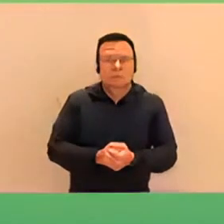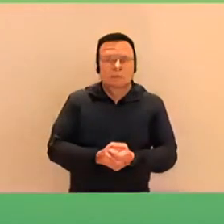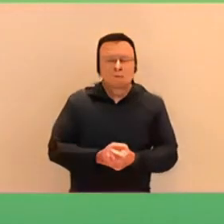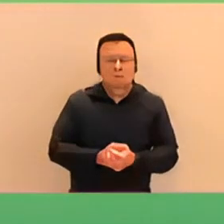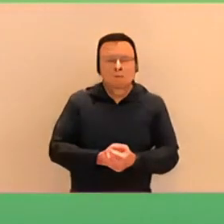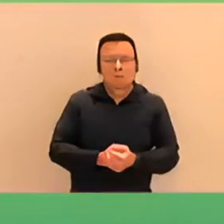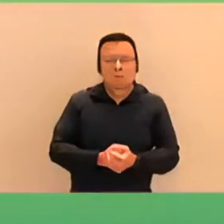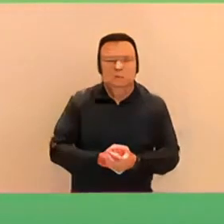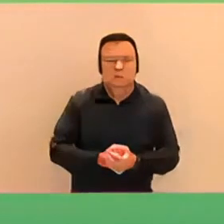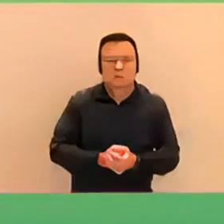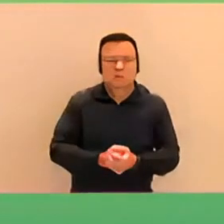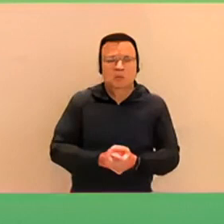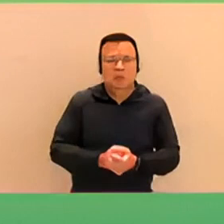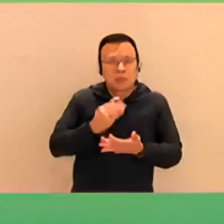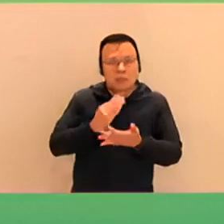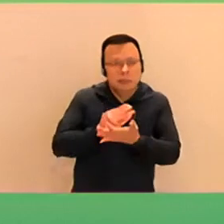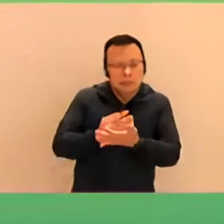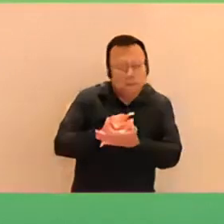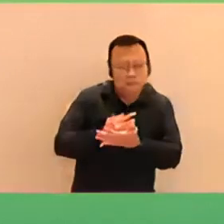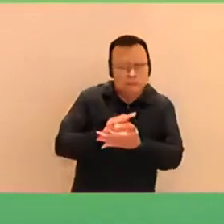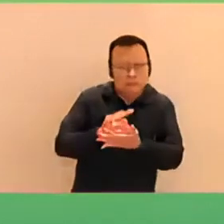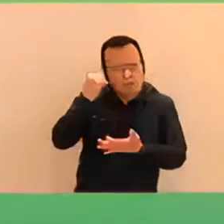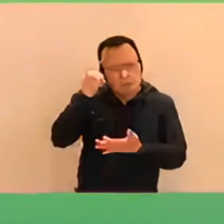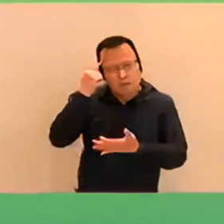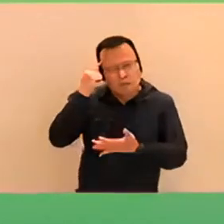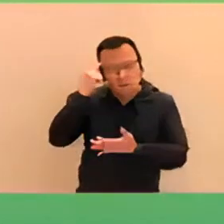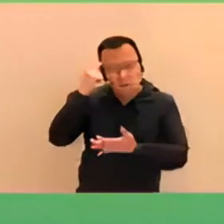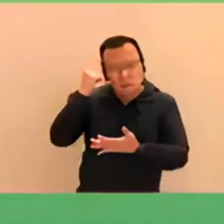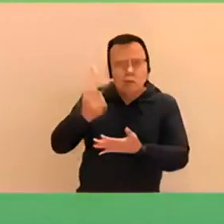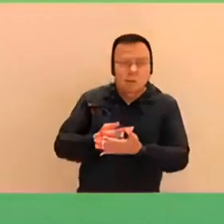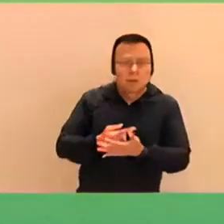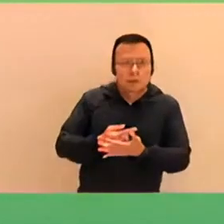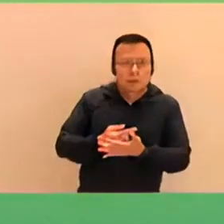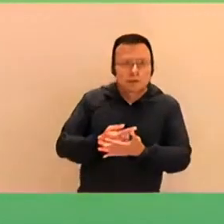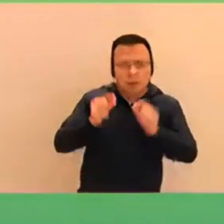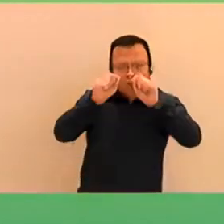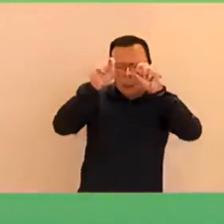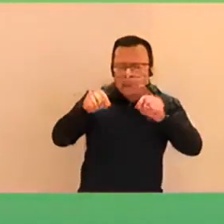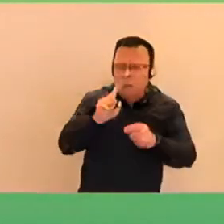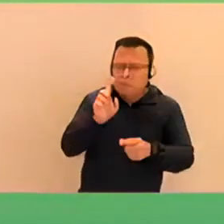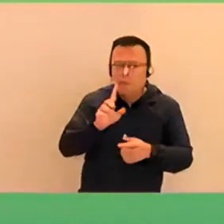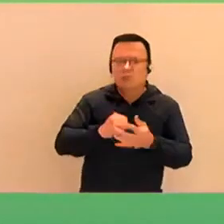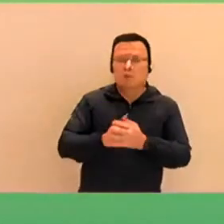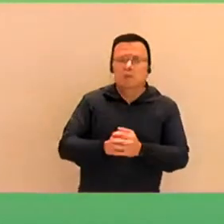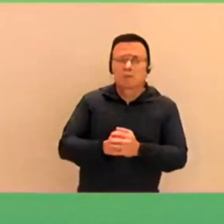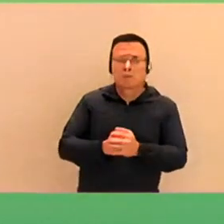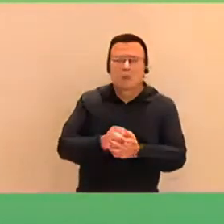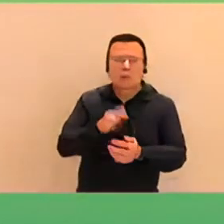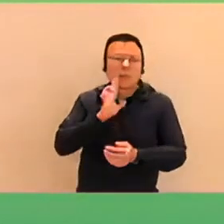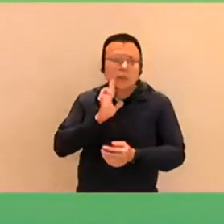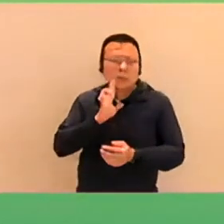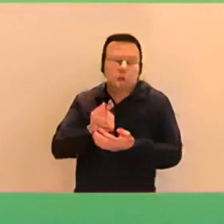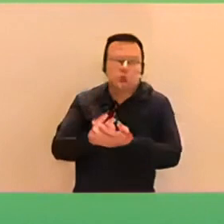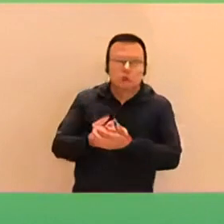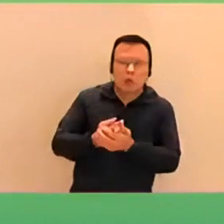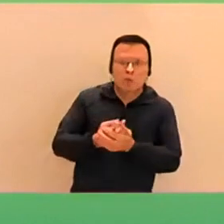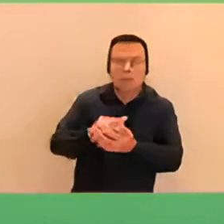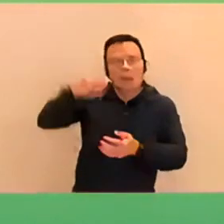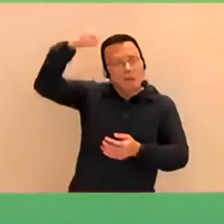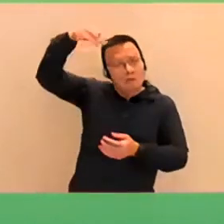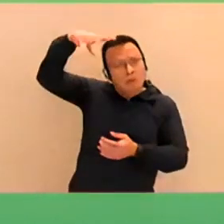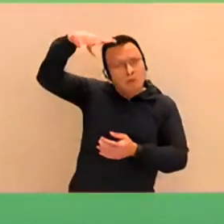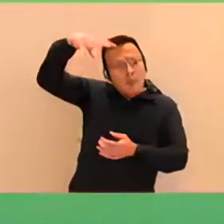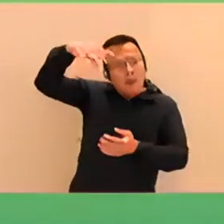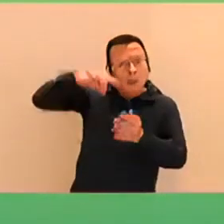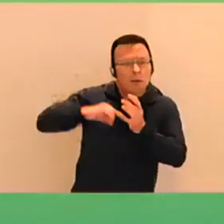try to understand what happens. So we measure the electricity used for lighting and appliance, and also for chillers, pumps,